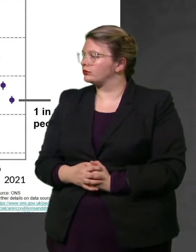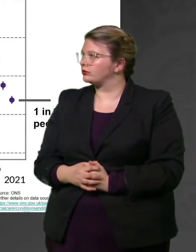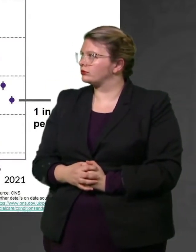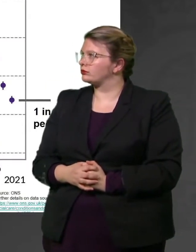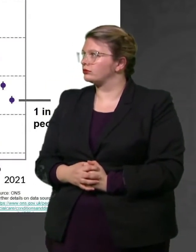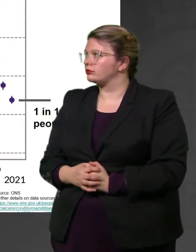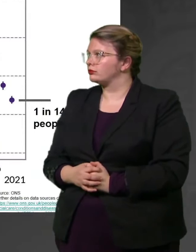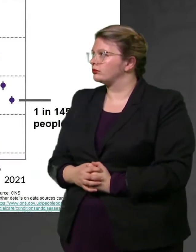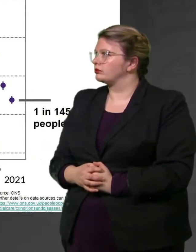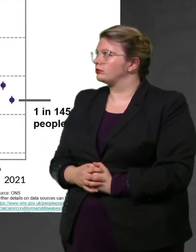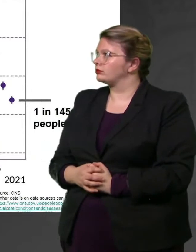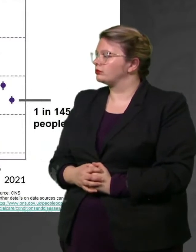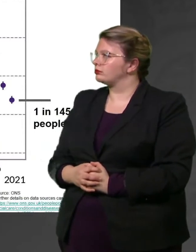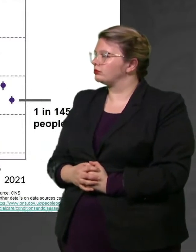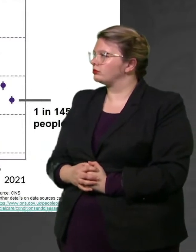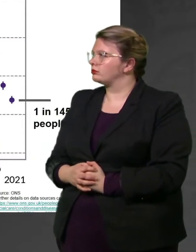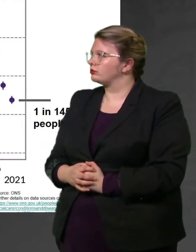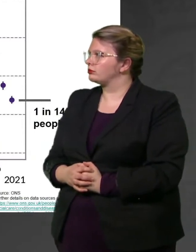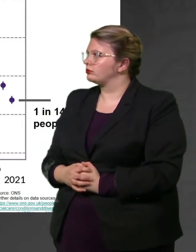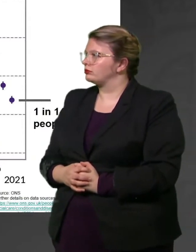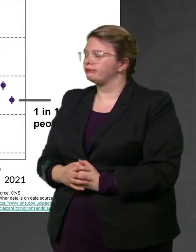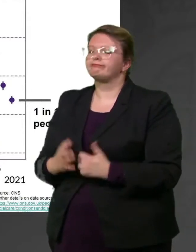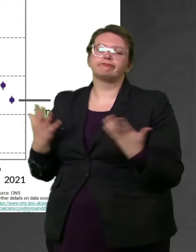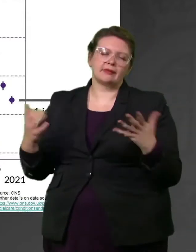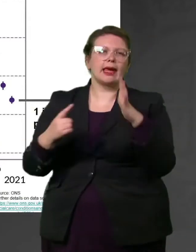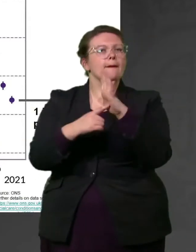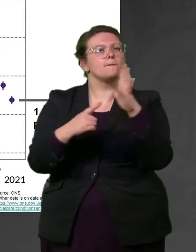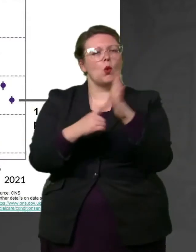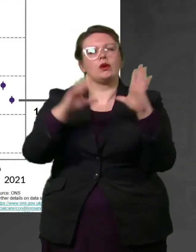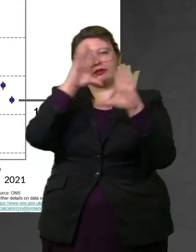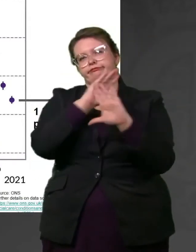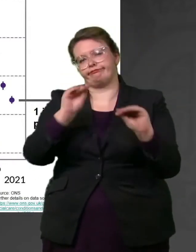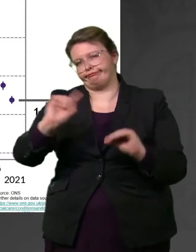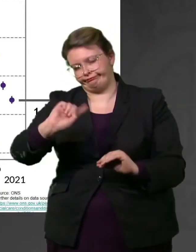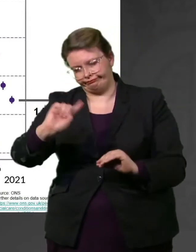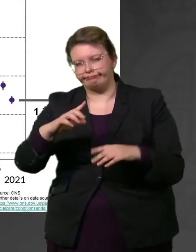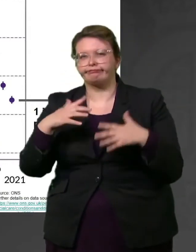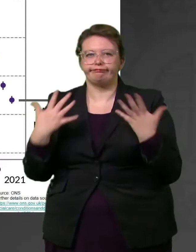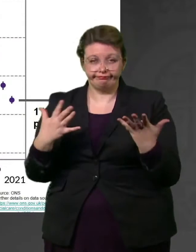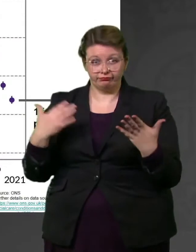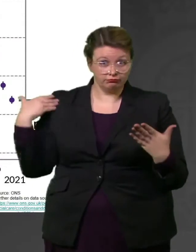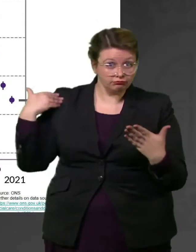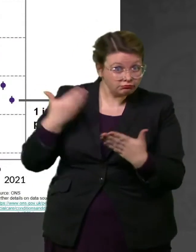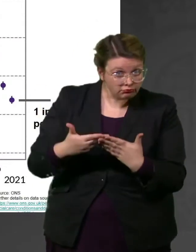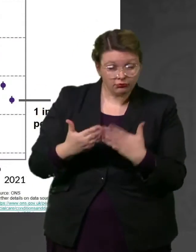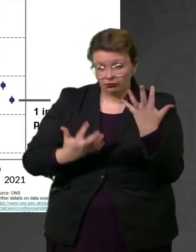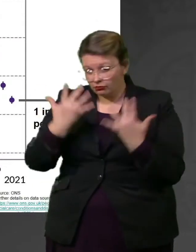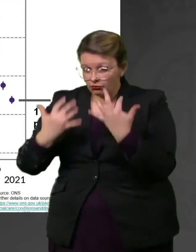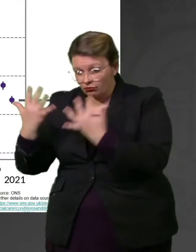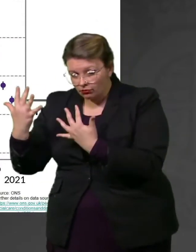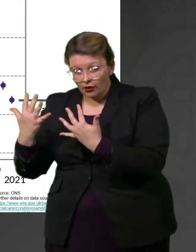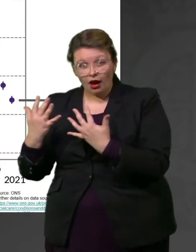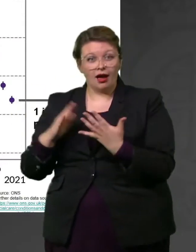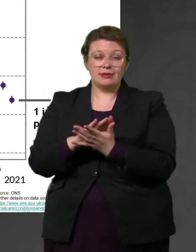This stark picture shows that this isn't over yet. The stay-at-home rules